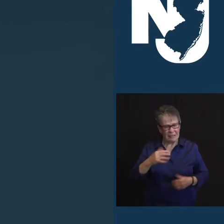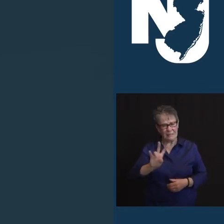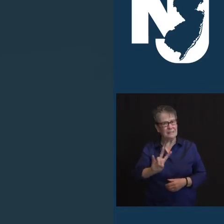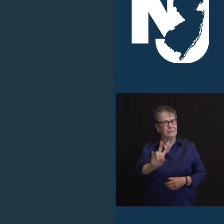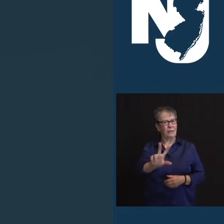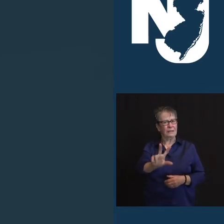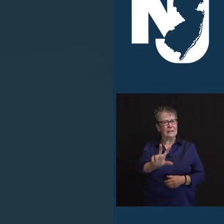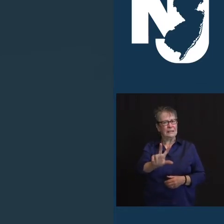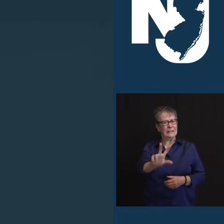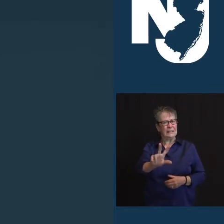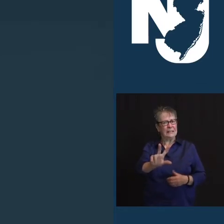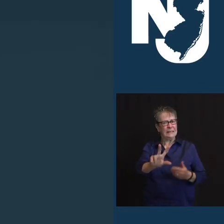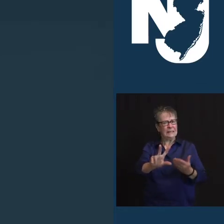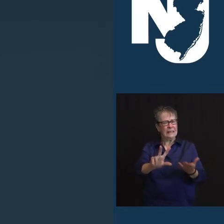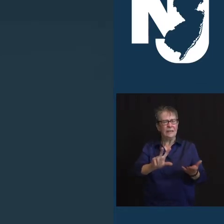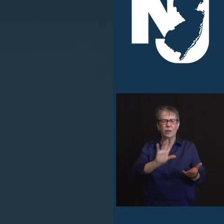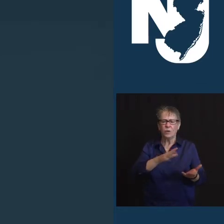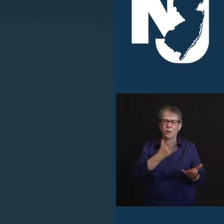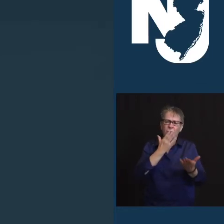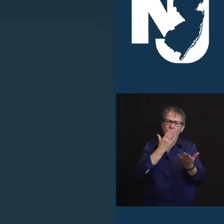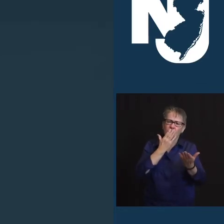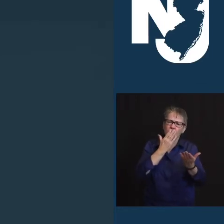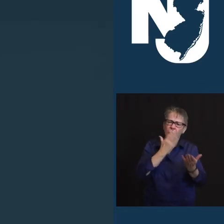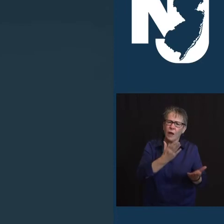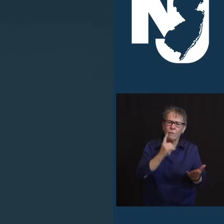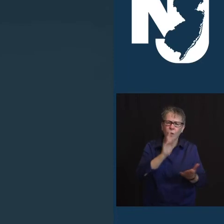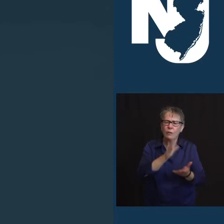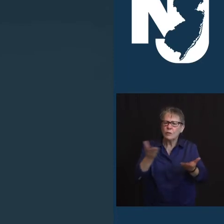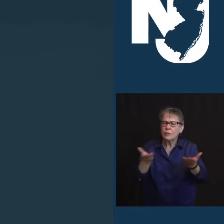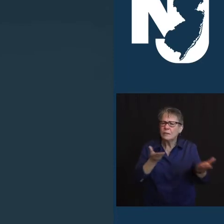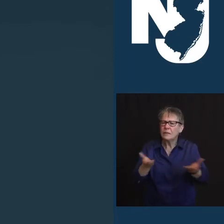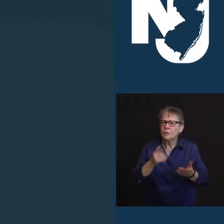our nation and our state, and may his art live on as a